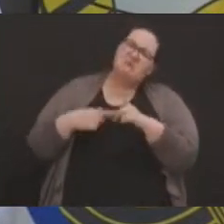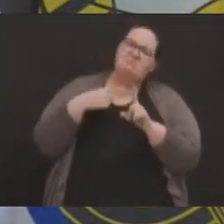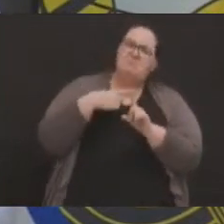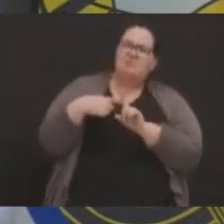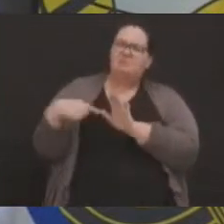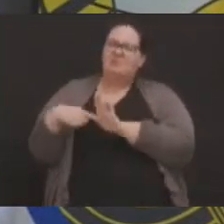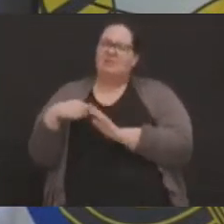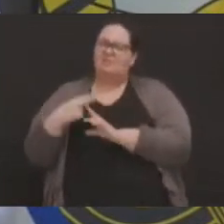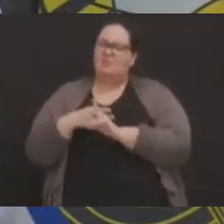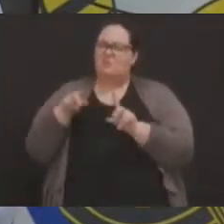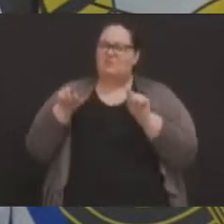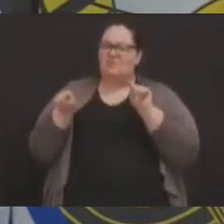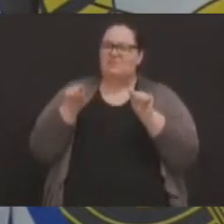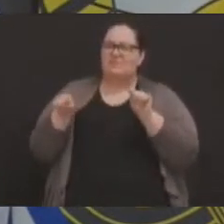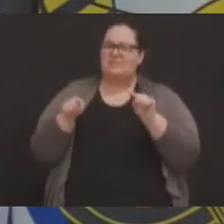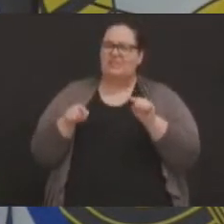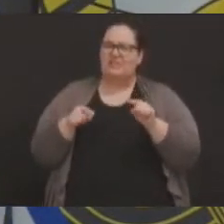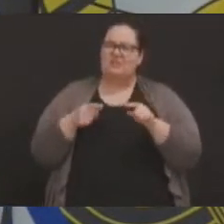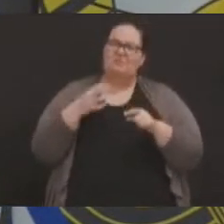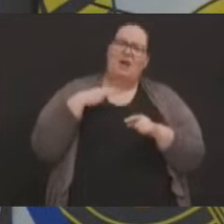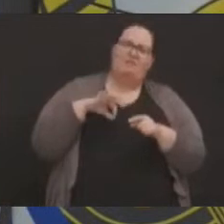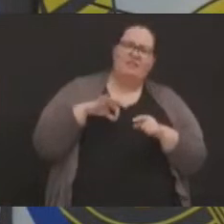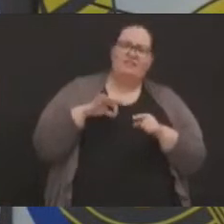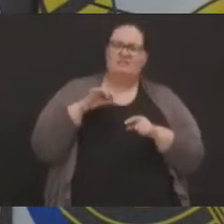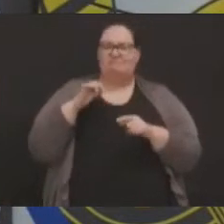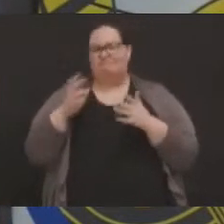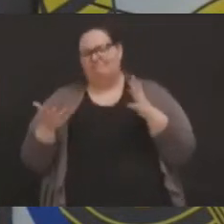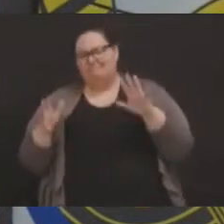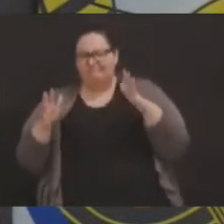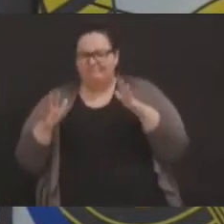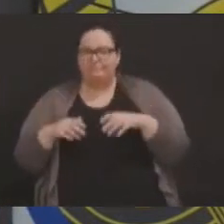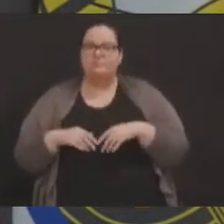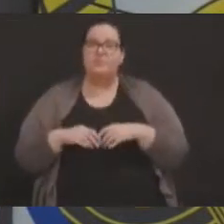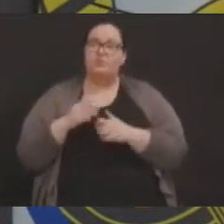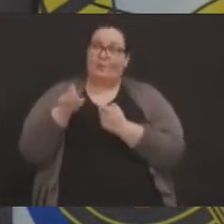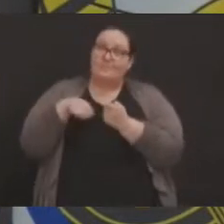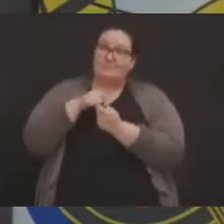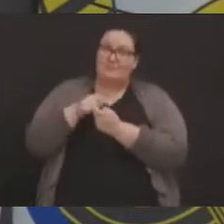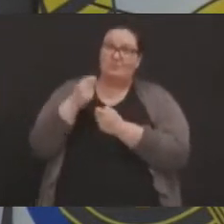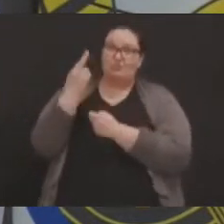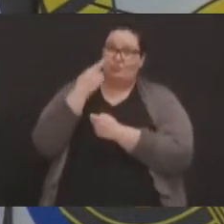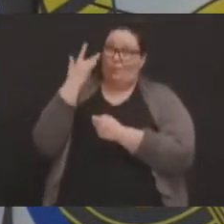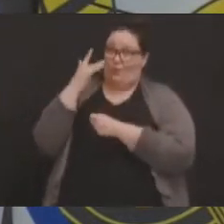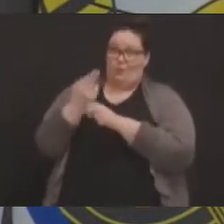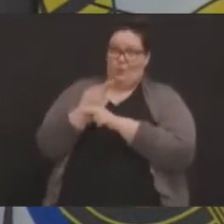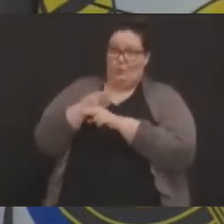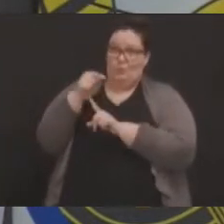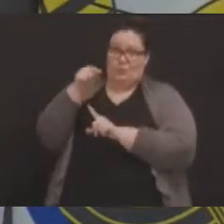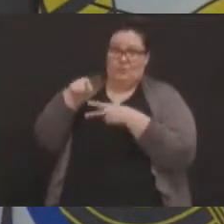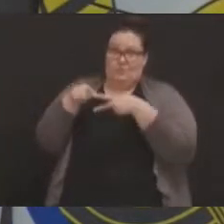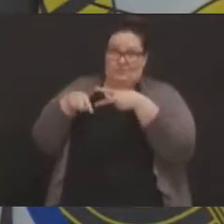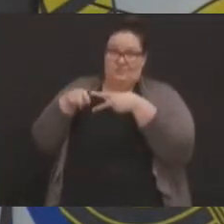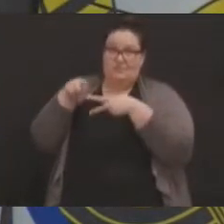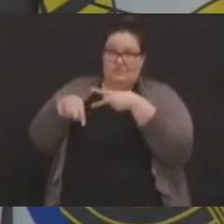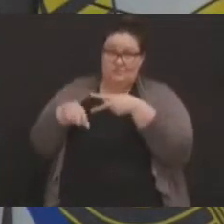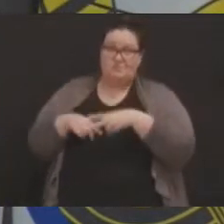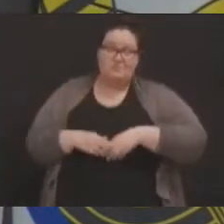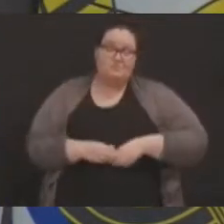specific circumstances. But it wouldn't be under the guise of mass testing of asymptomatic people at this point in